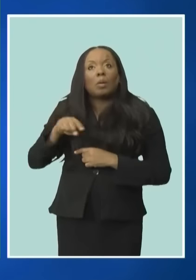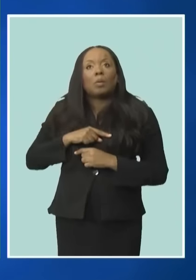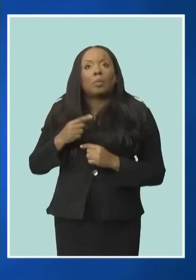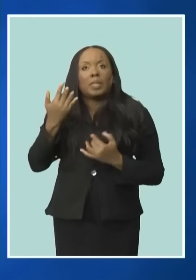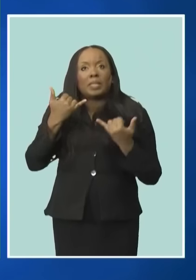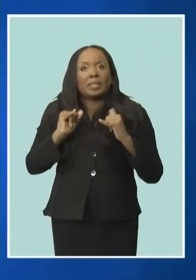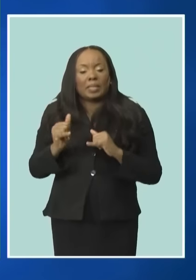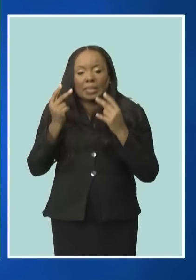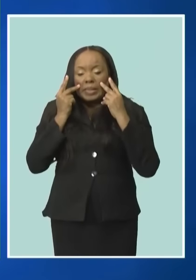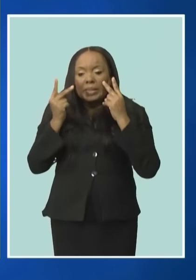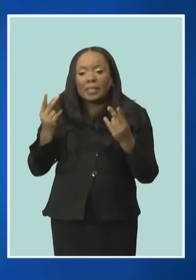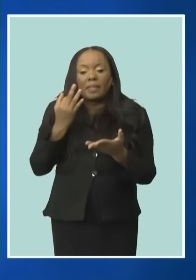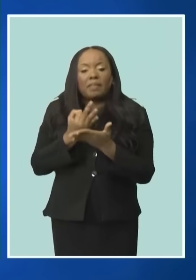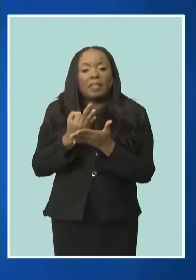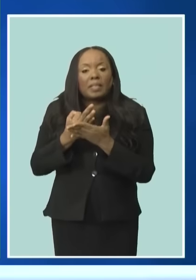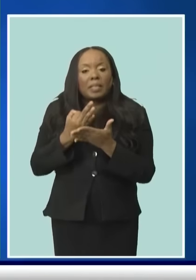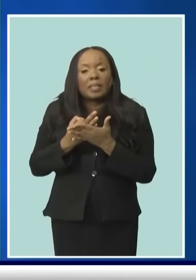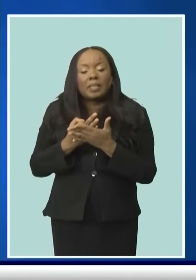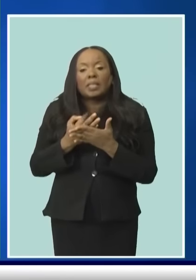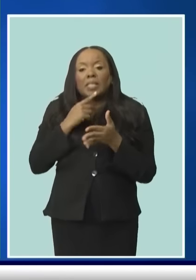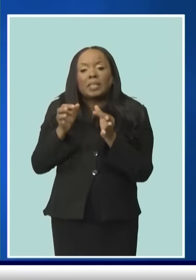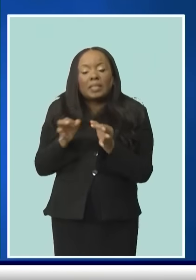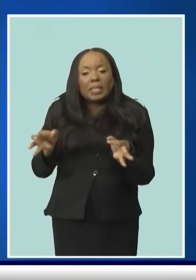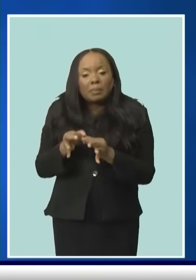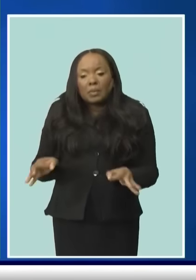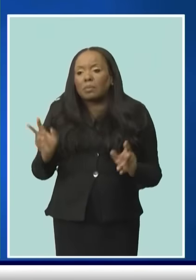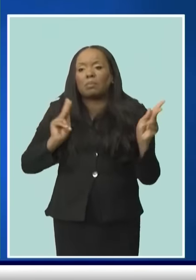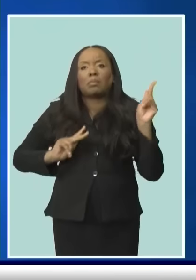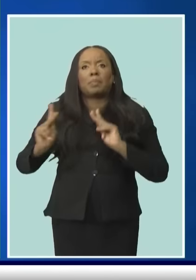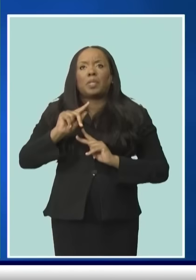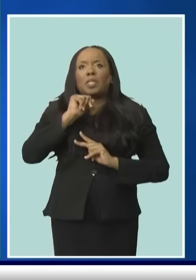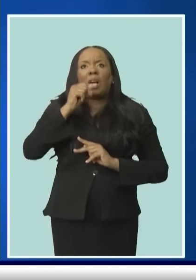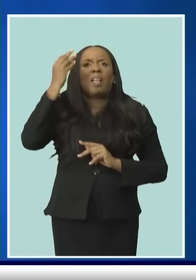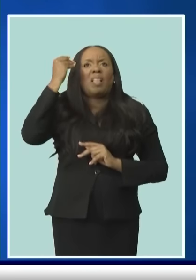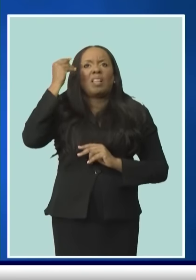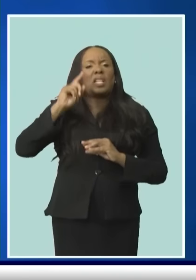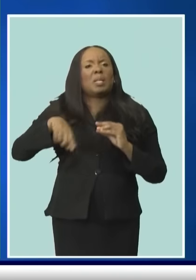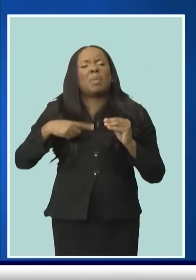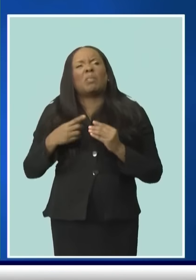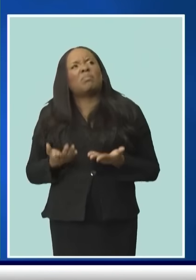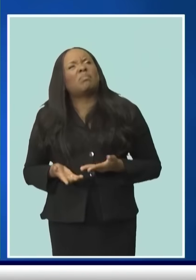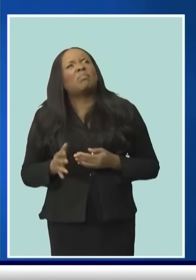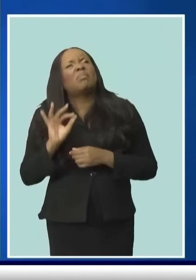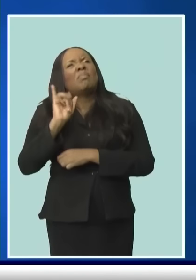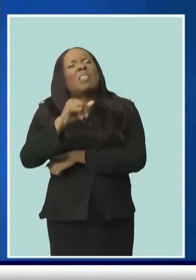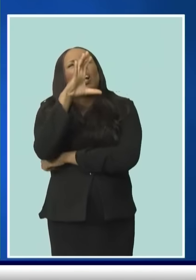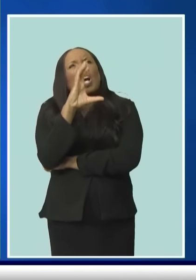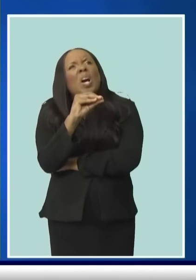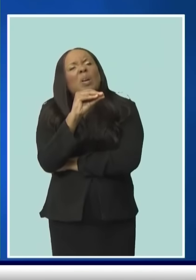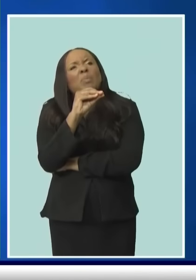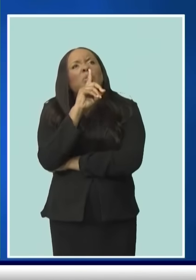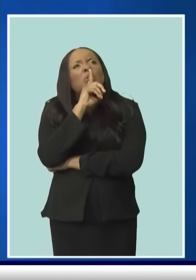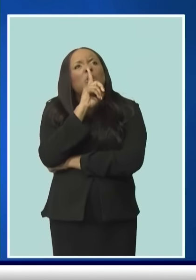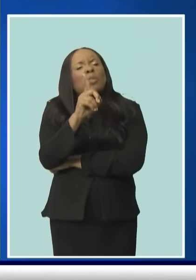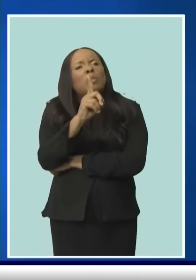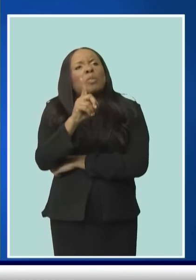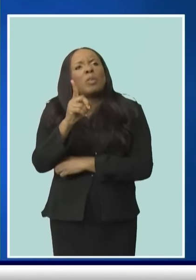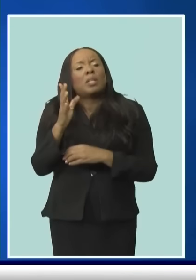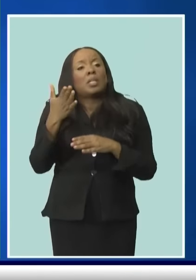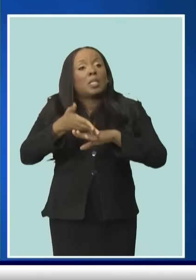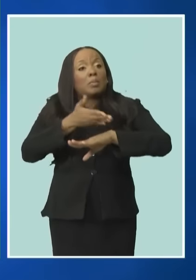statements. Nobody's thinking about natural capital. Nobody's really studying, okay, is this company increasing their emissions, decreasing